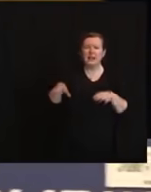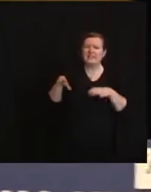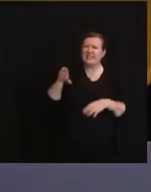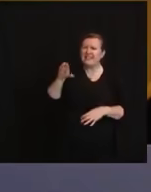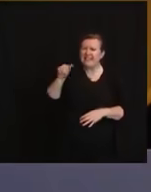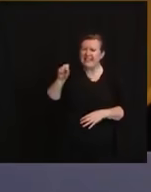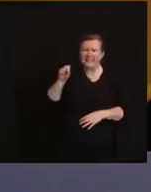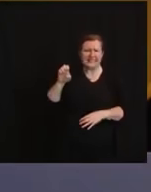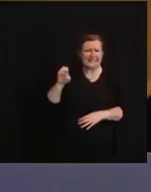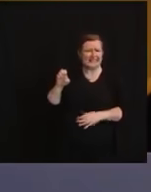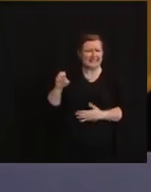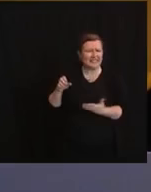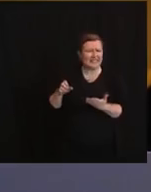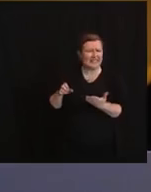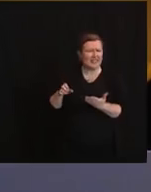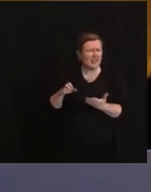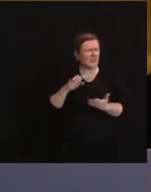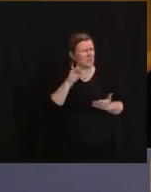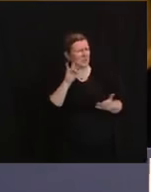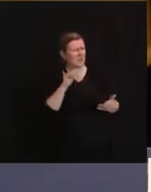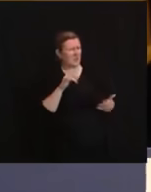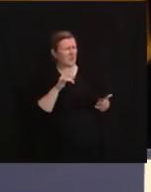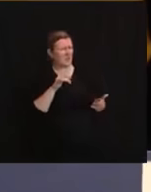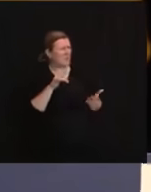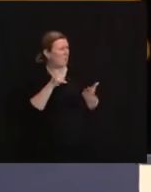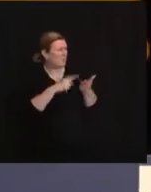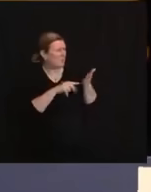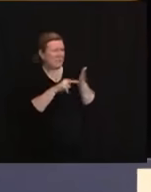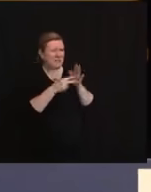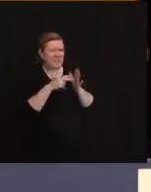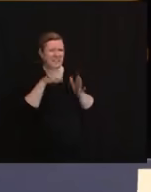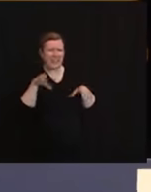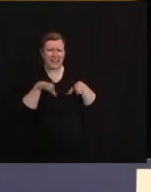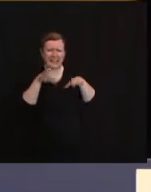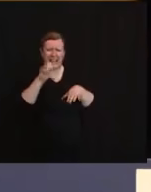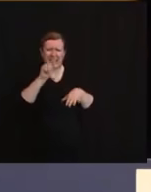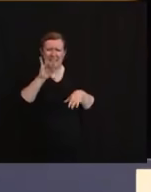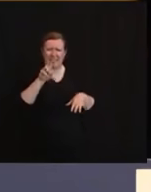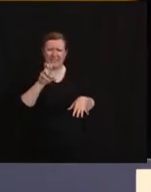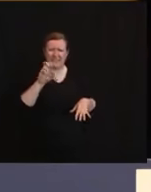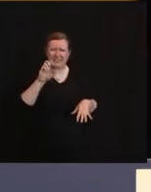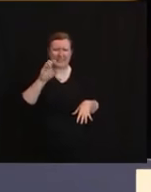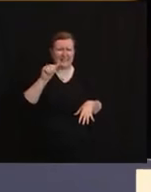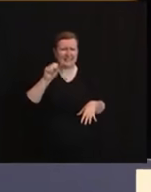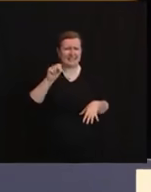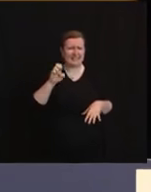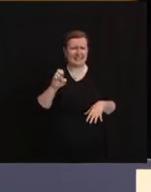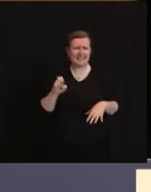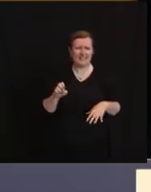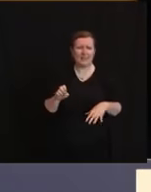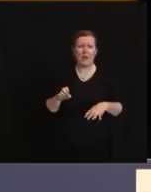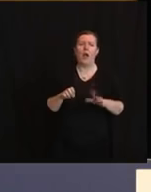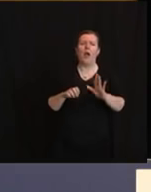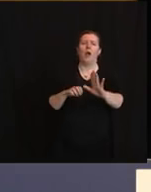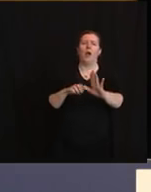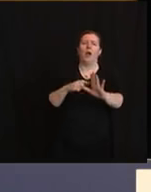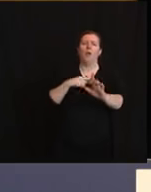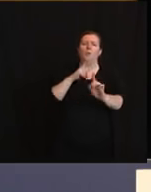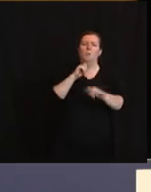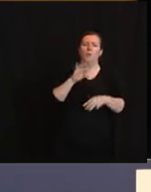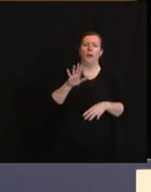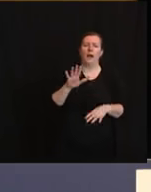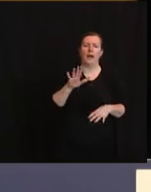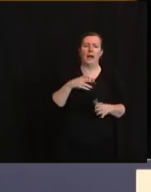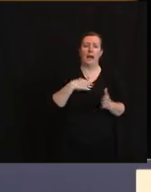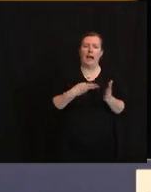was on the active cases. I'm really not clear on what the distinction is between what you're putting out and what active cases